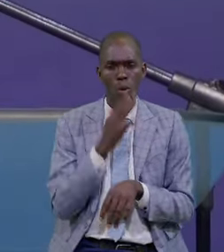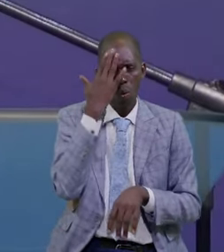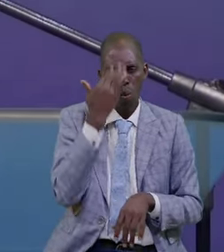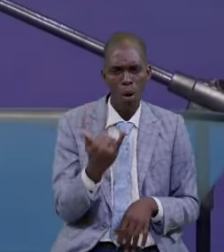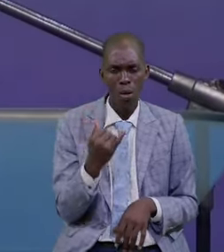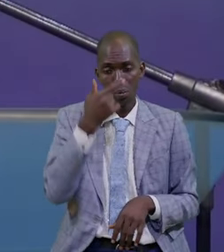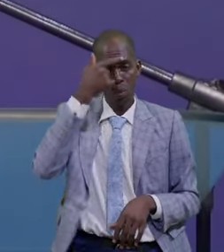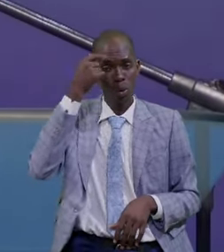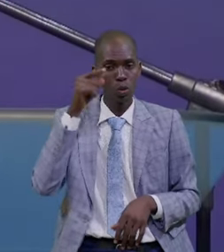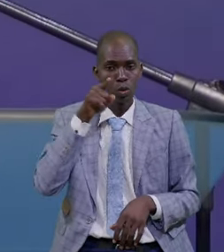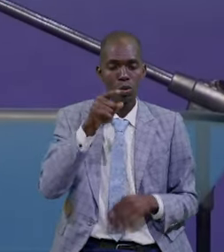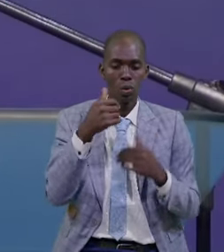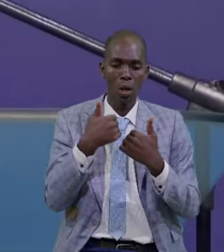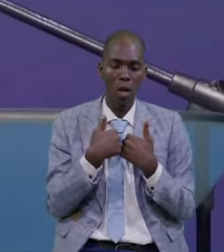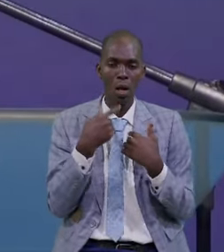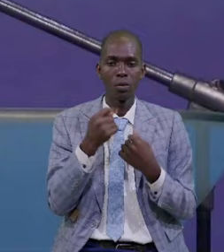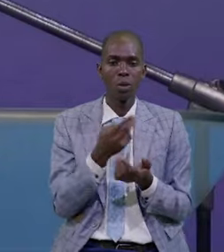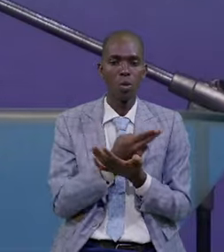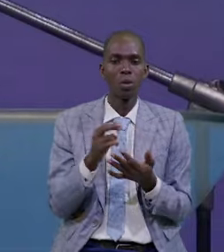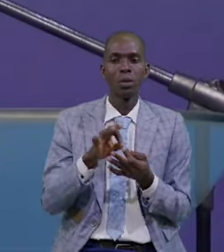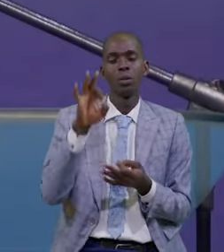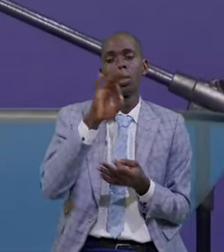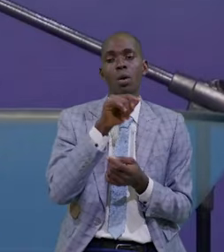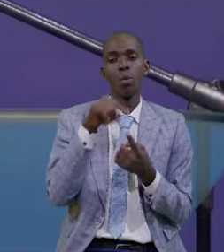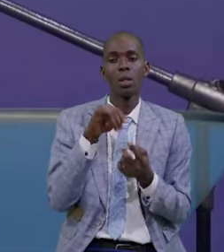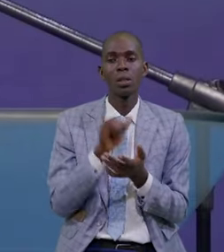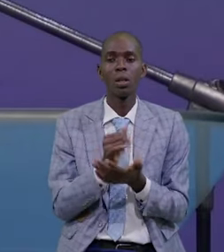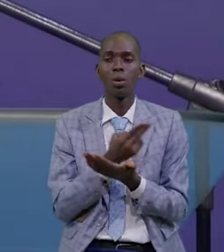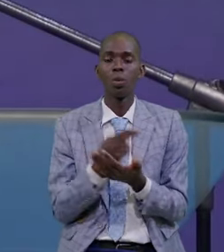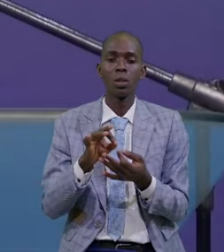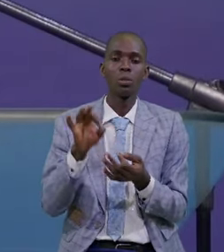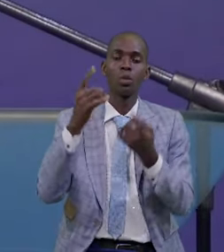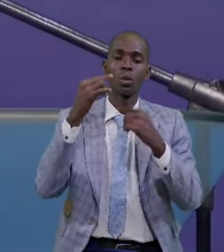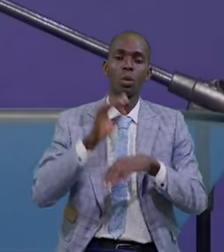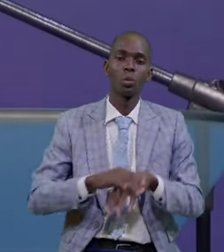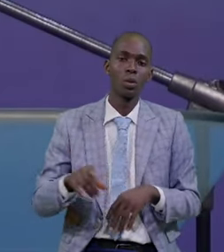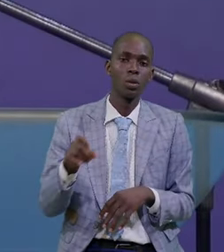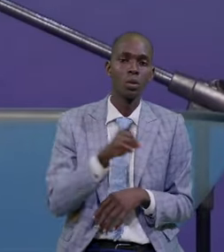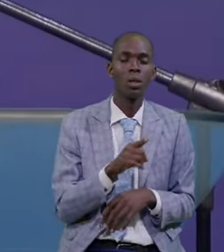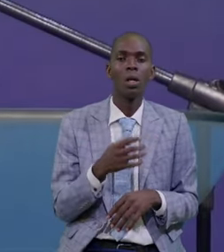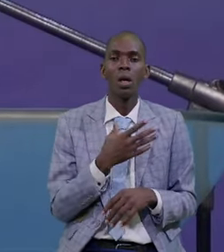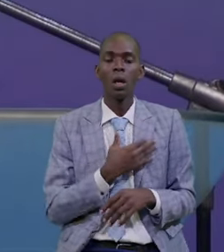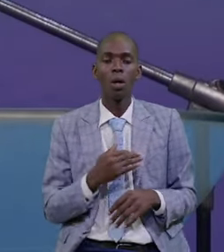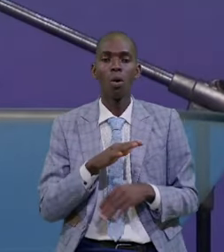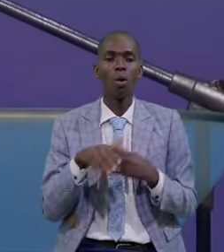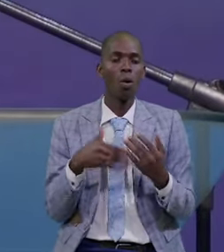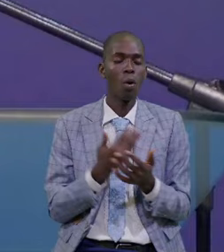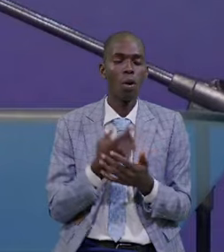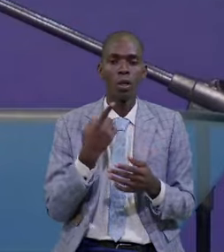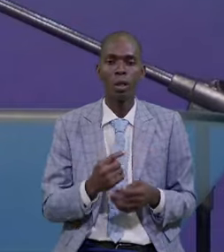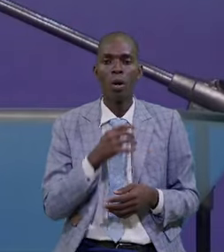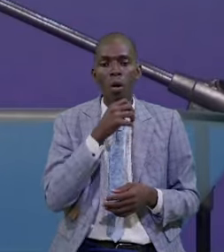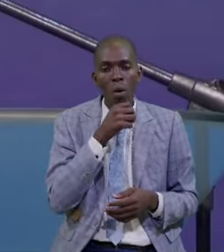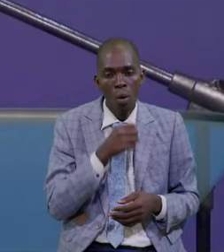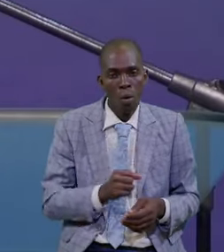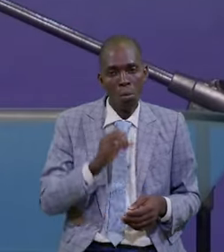the Holy Ghost comes on them, those old men, and doesn't say how old they become. They become